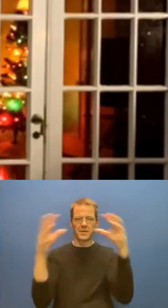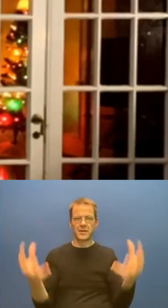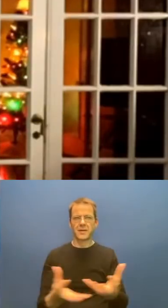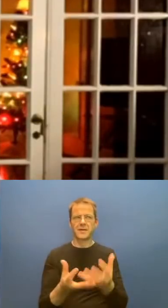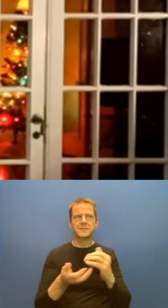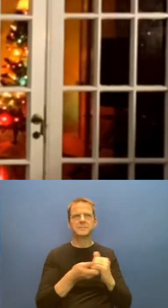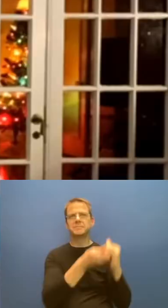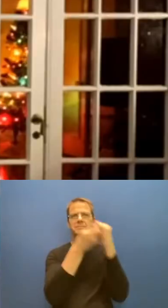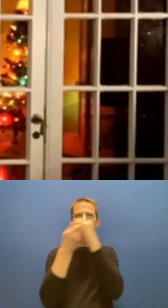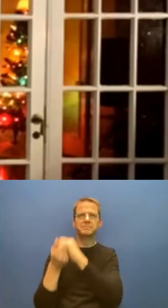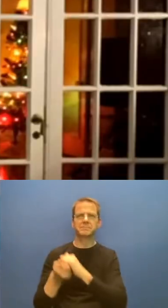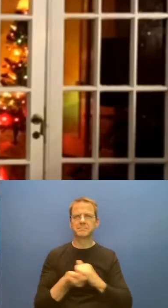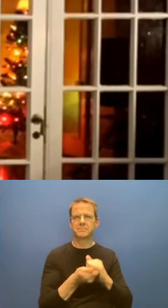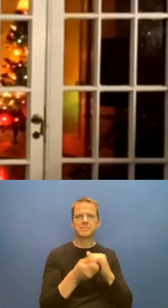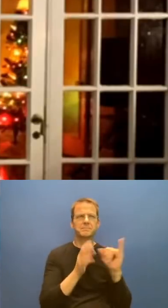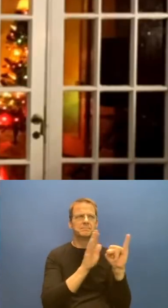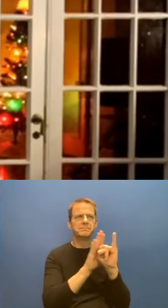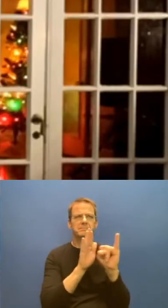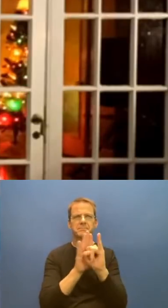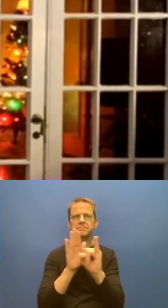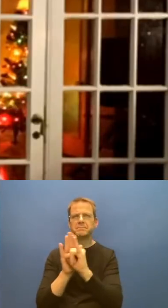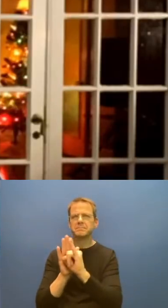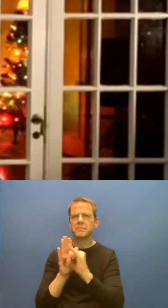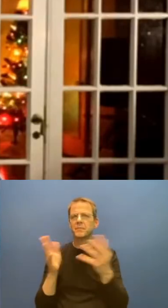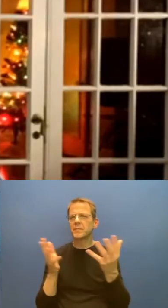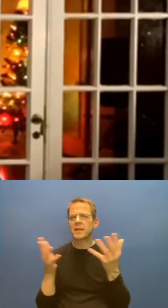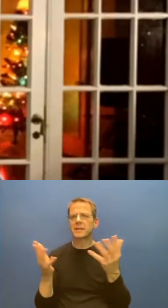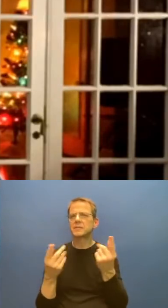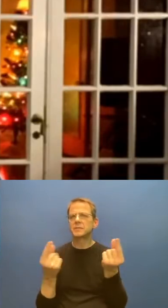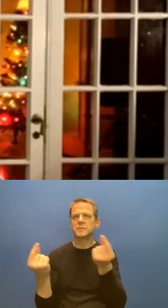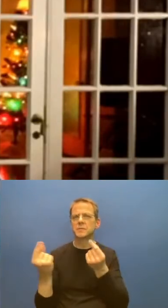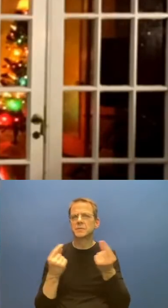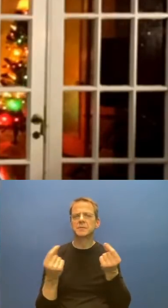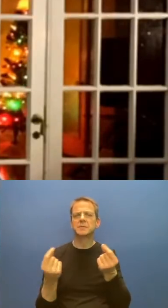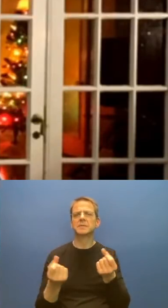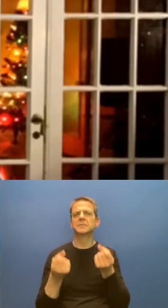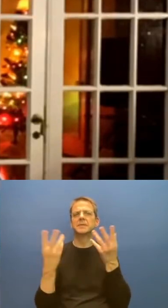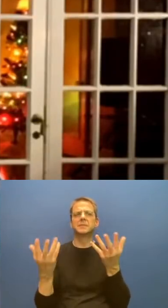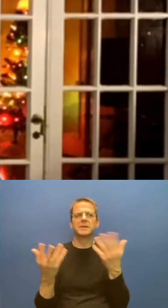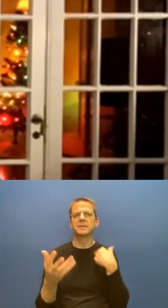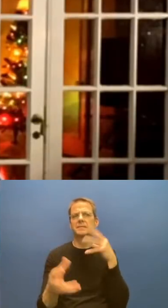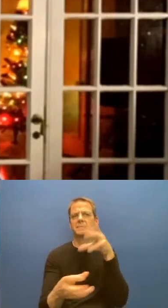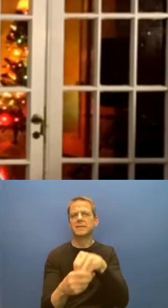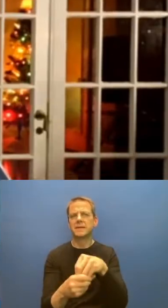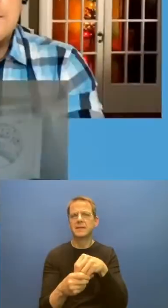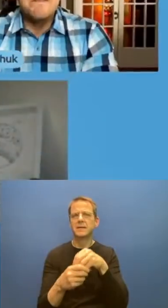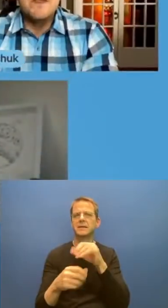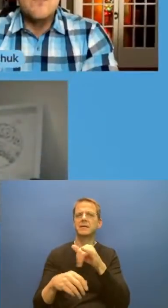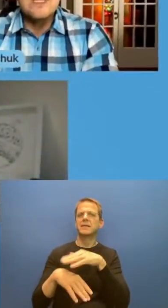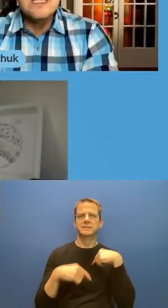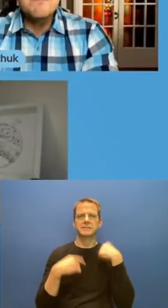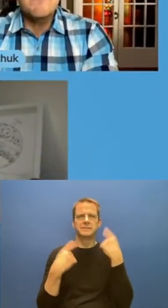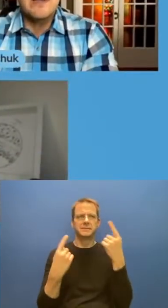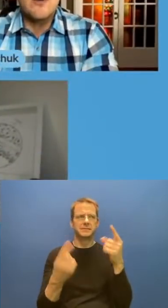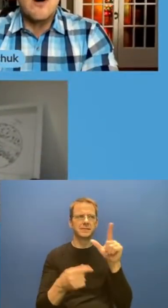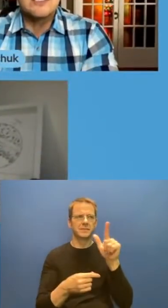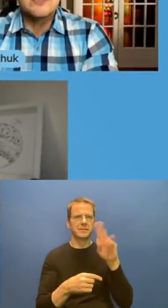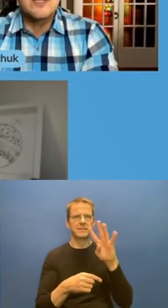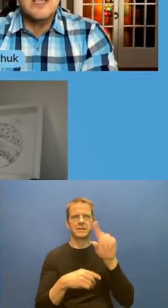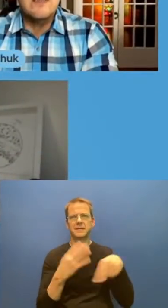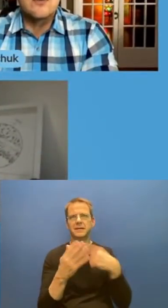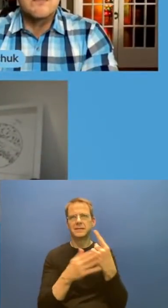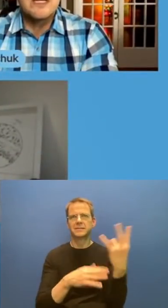calls 24/7 the last few days about this. So I would again say that we need to be